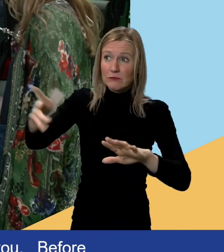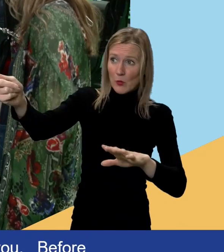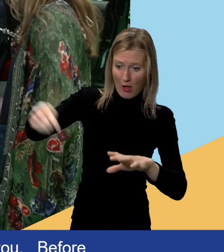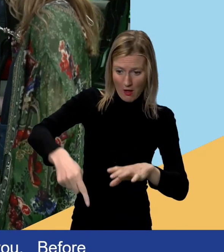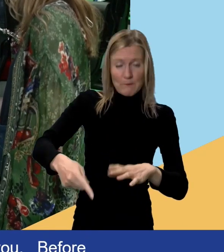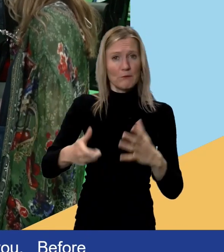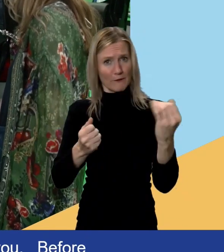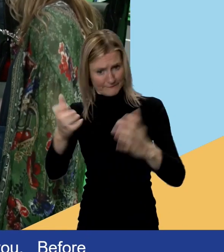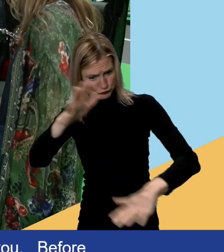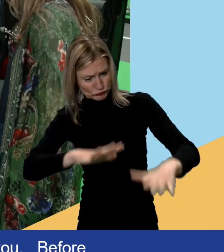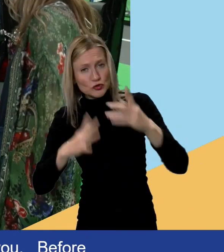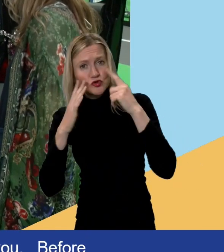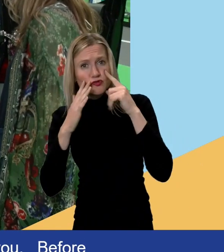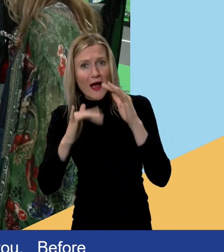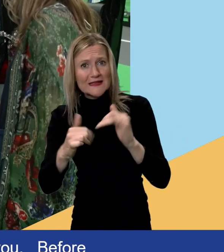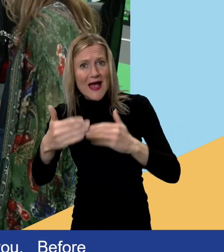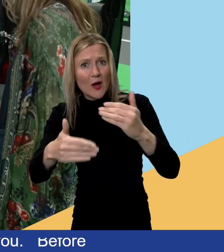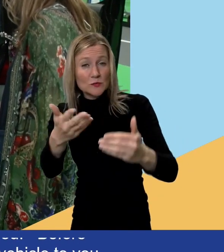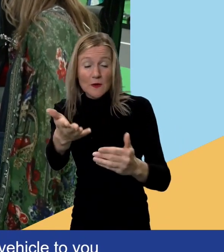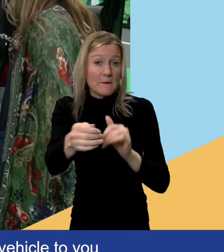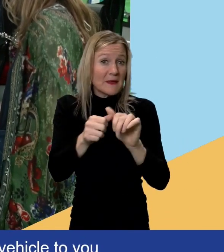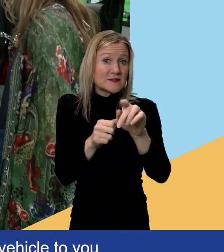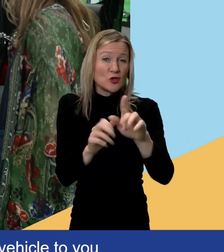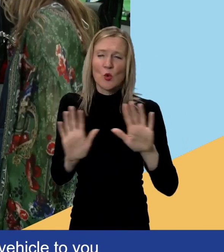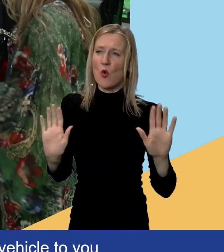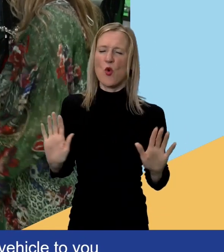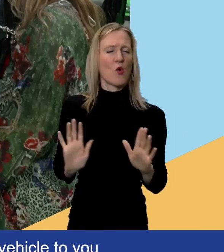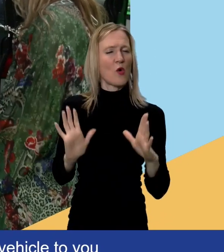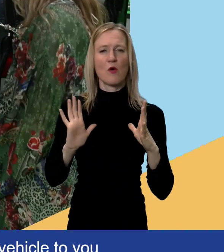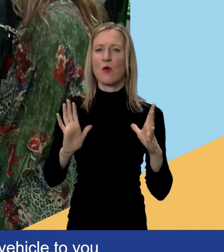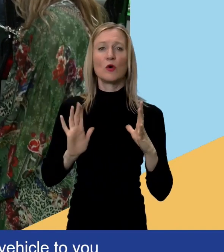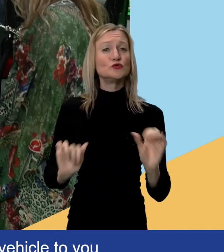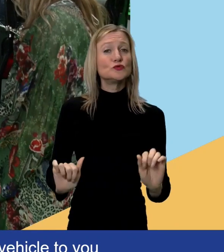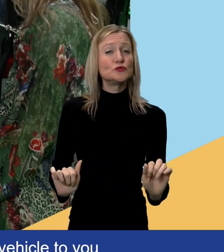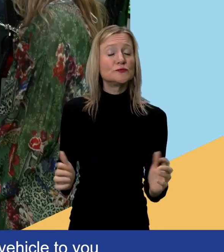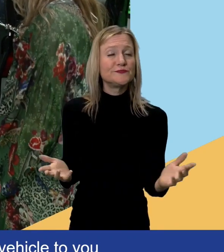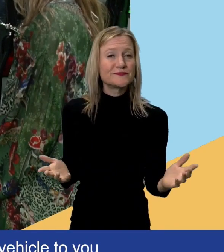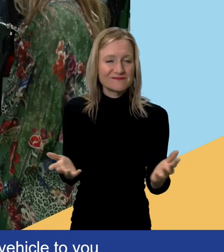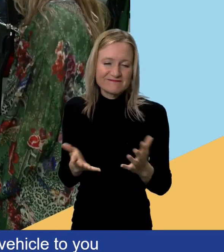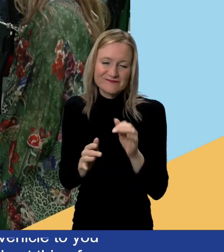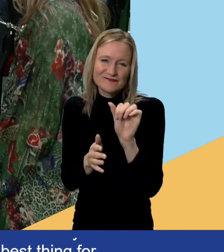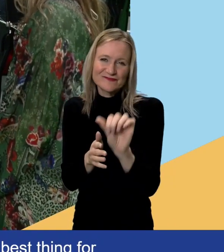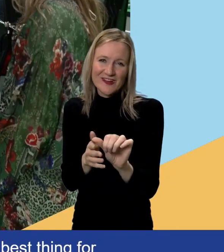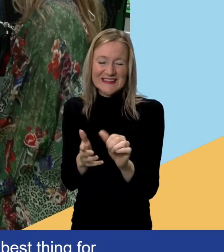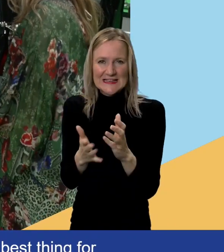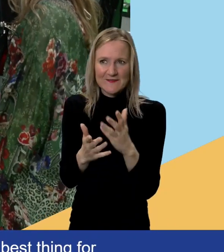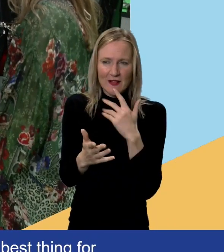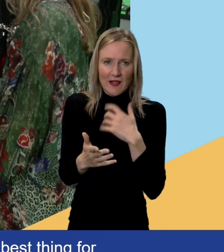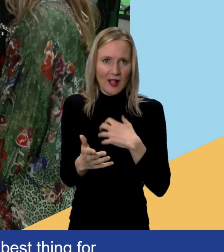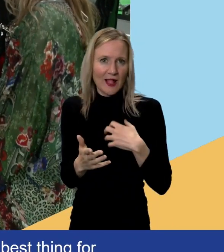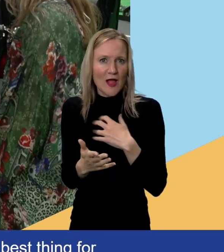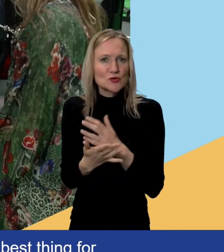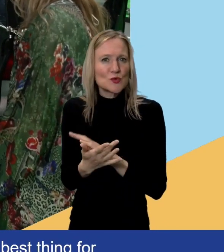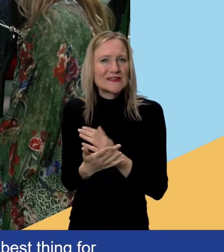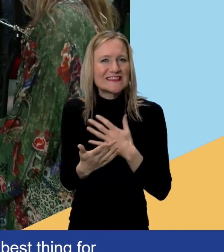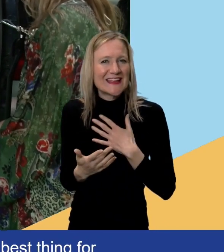it out and see how you get on. Might be the best thing for you, or it might not quite be the time to do it yet. But you're right, it is a daunting thing, and it's definitely worth